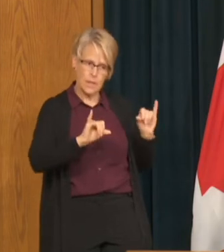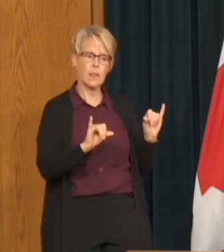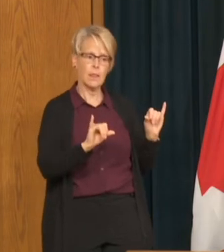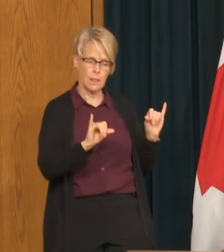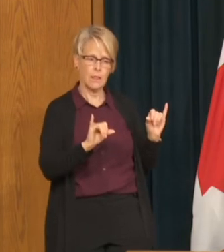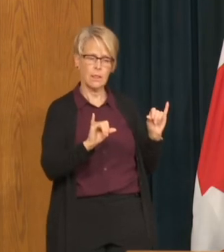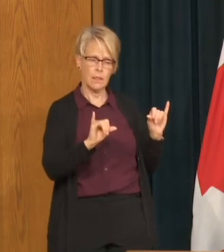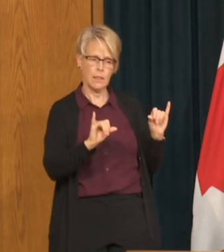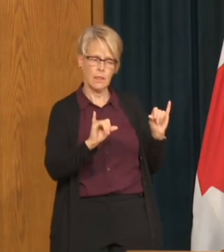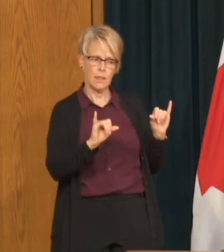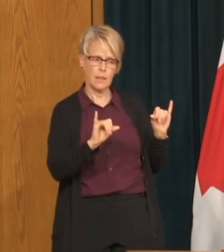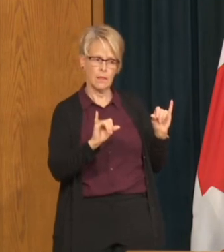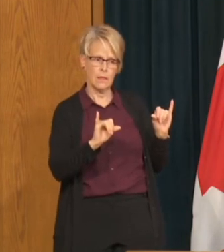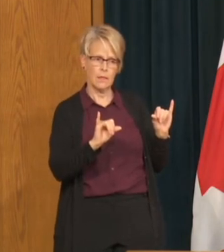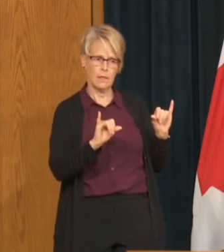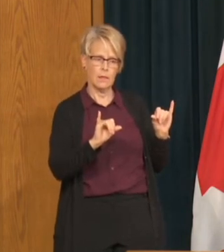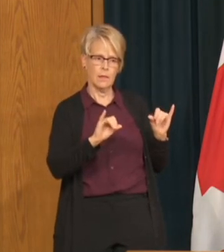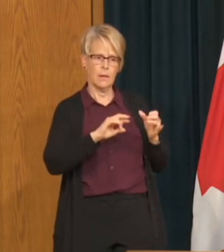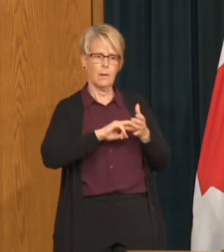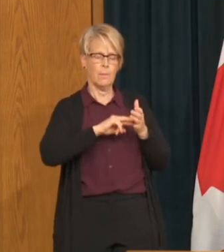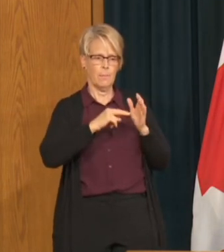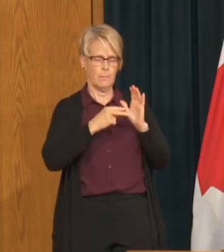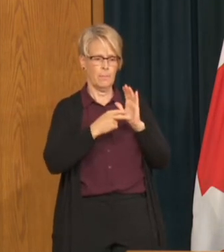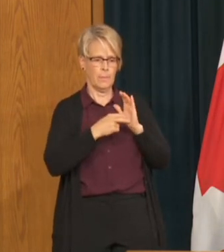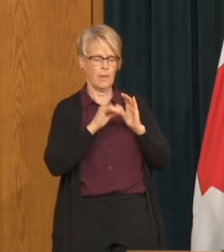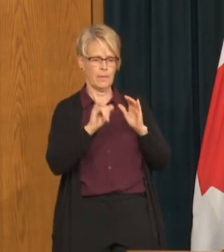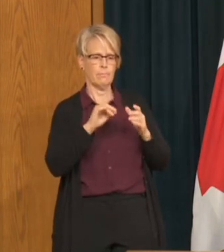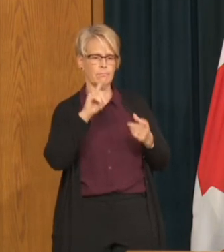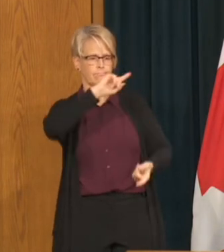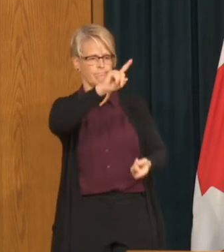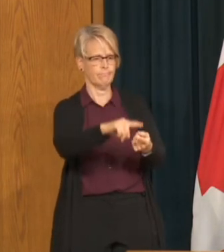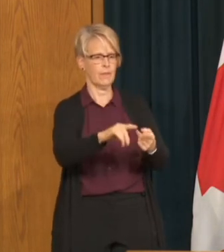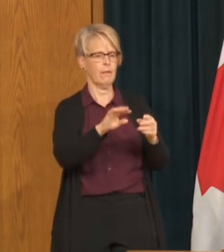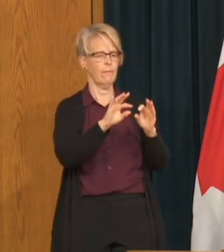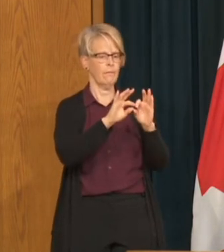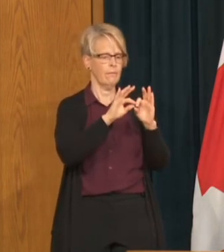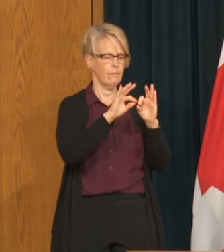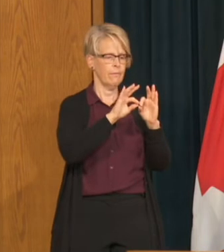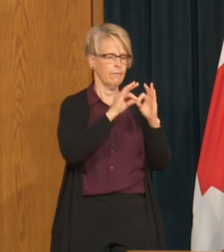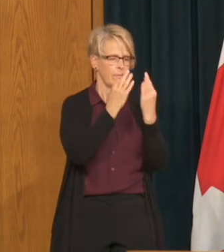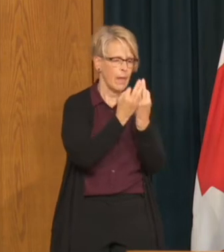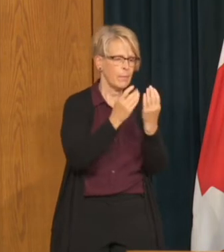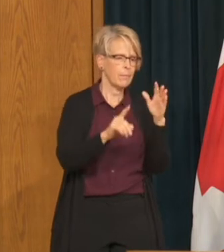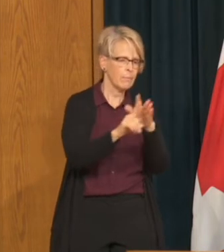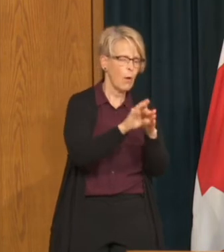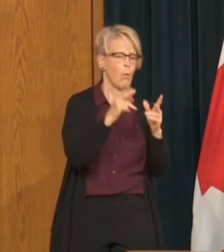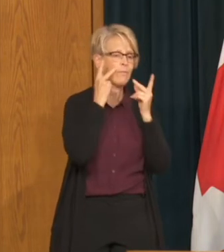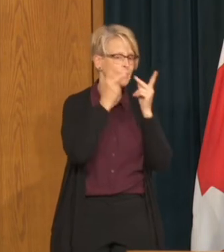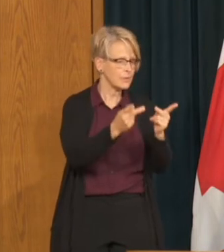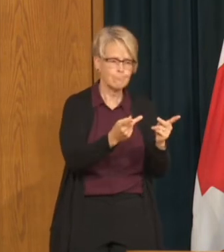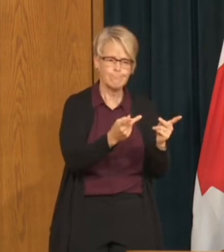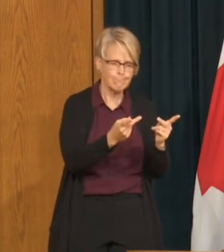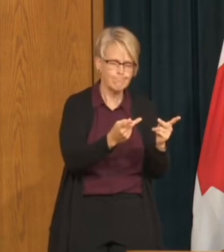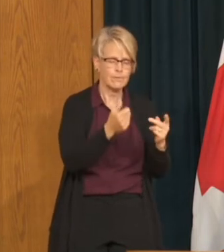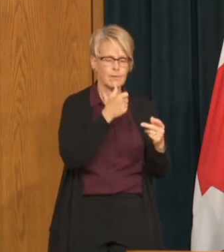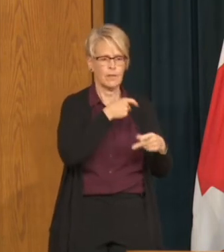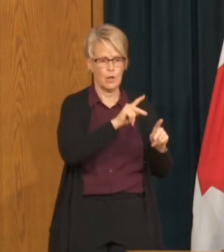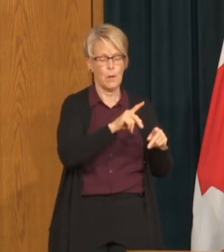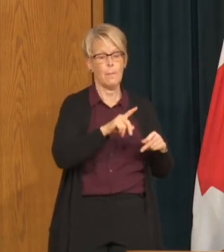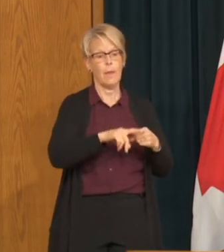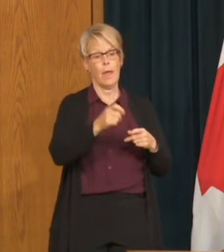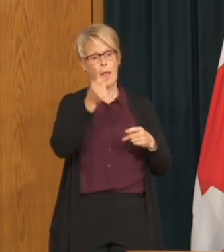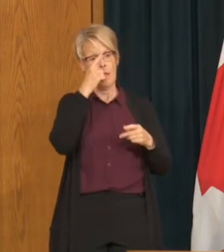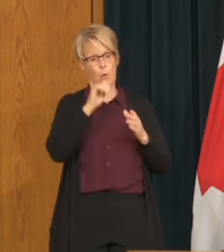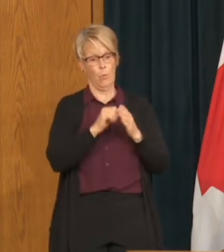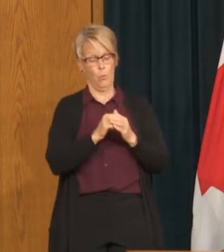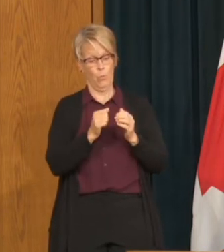what is having us with the visitor or family presence restrictions across the health authority. And with the